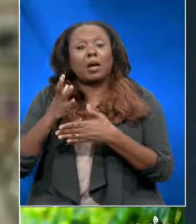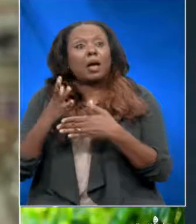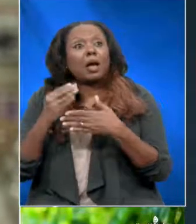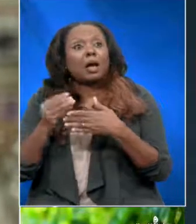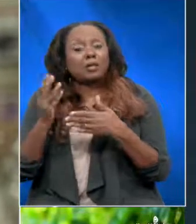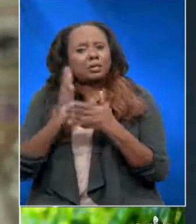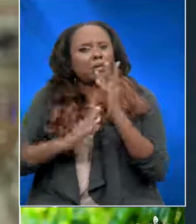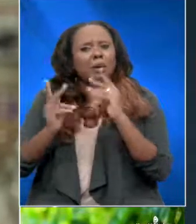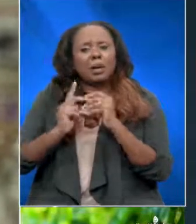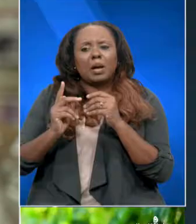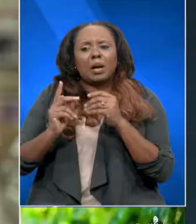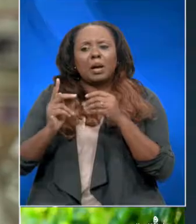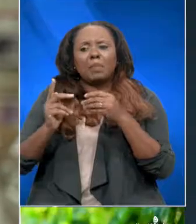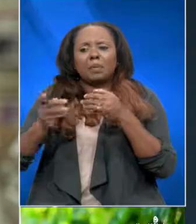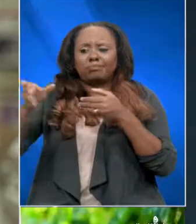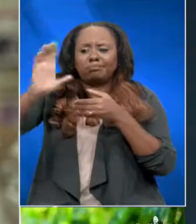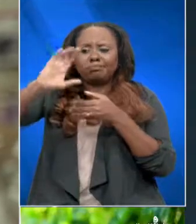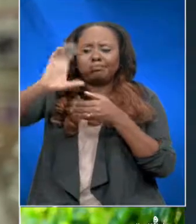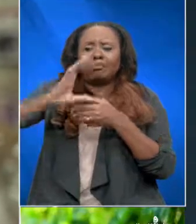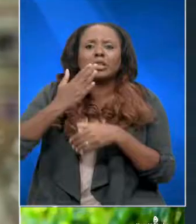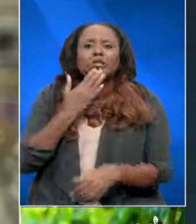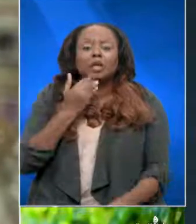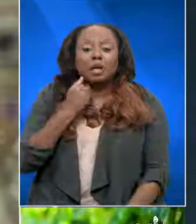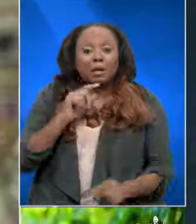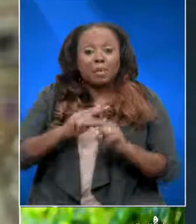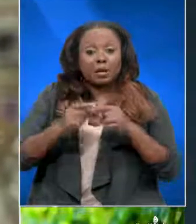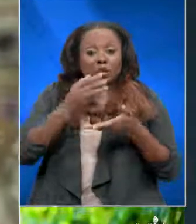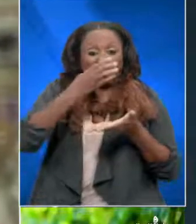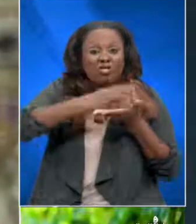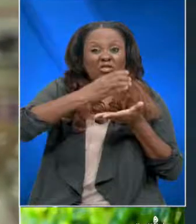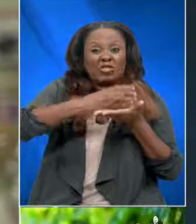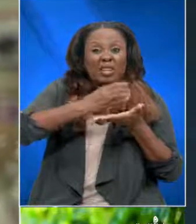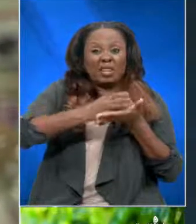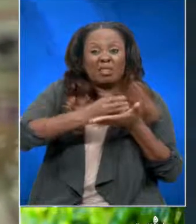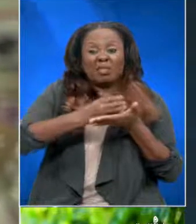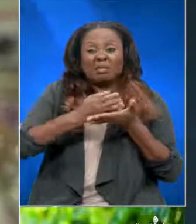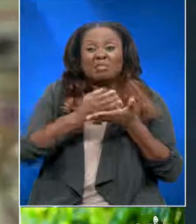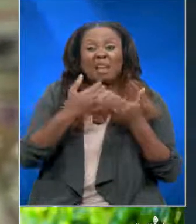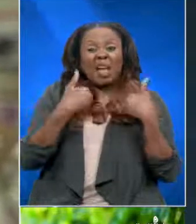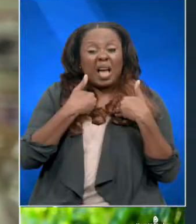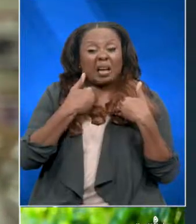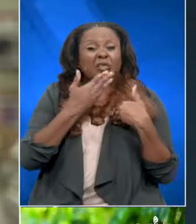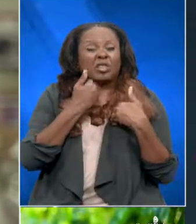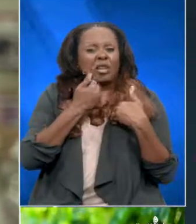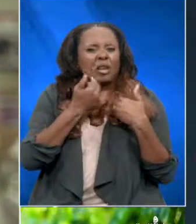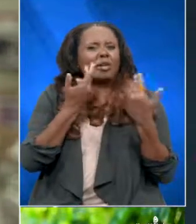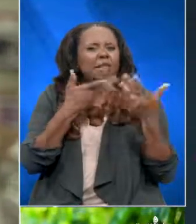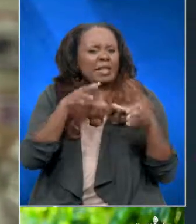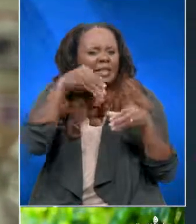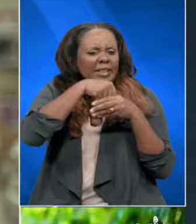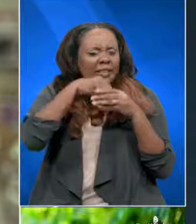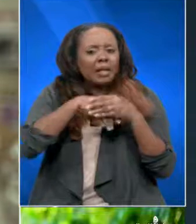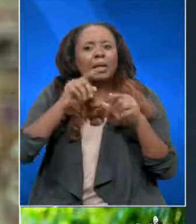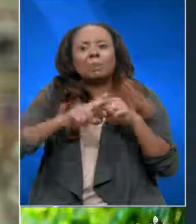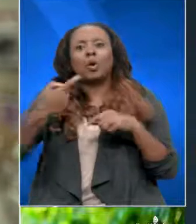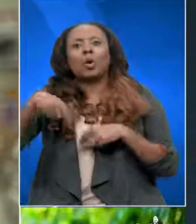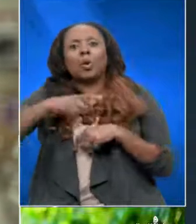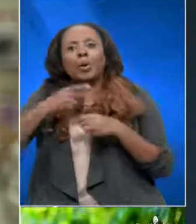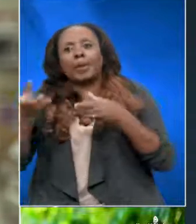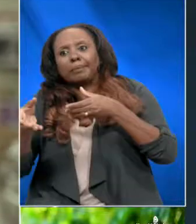that creates a huge issue for our children, because they're starting their day with a high source of sugar in their body, and that's what